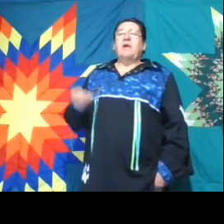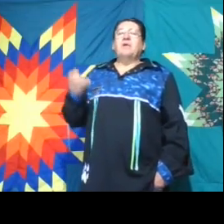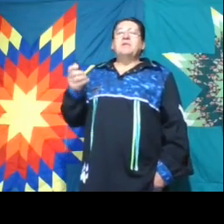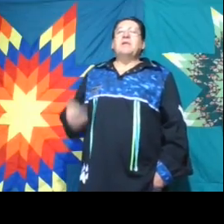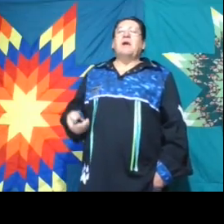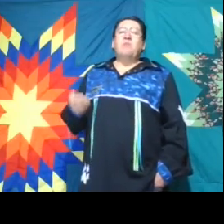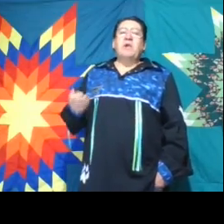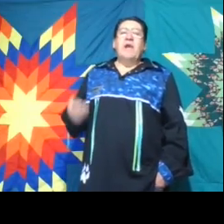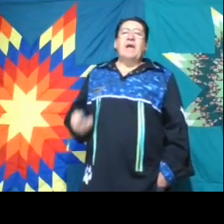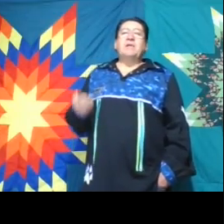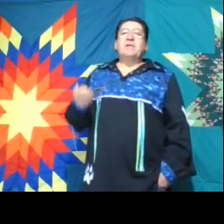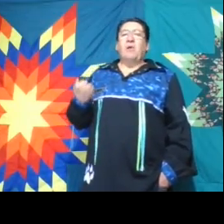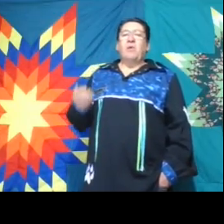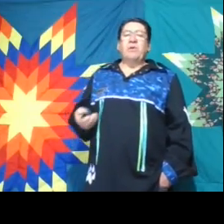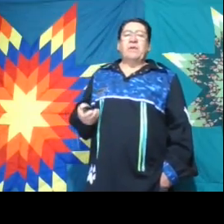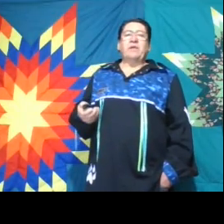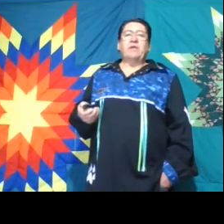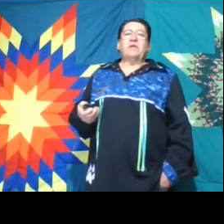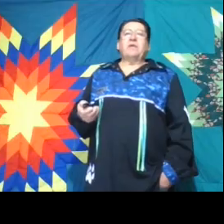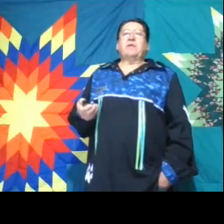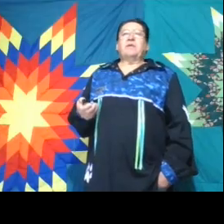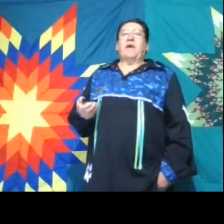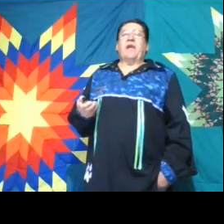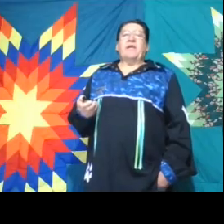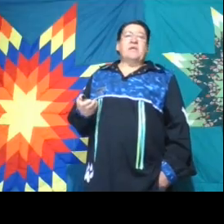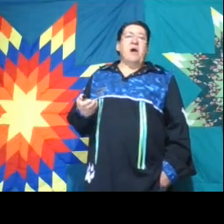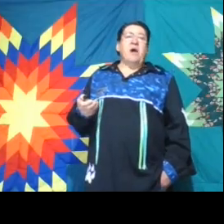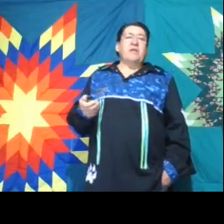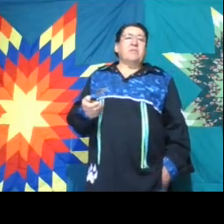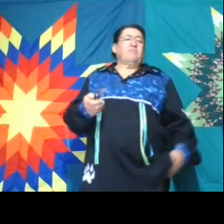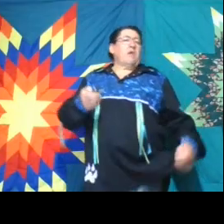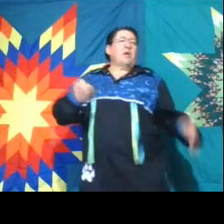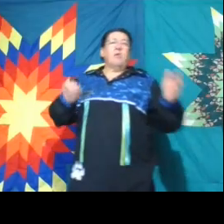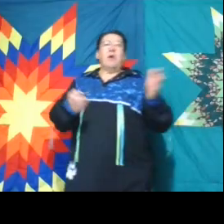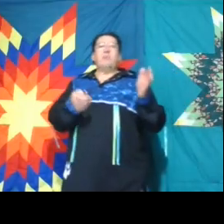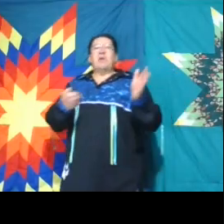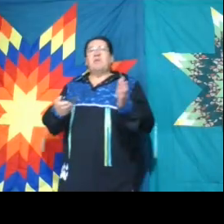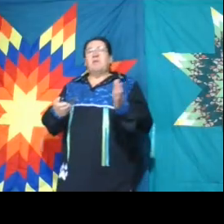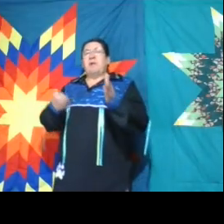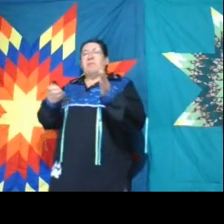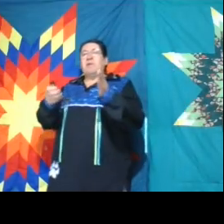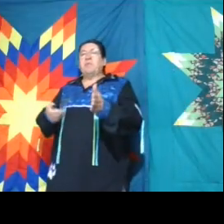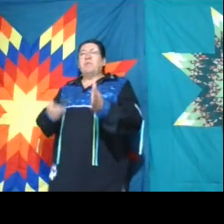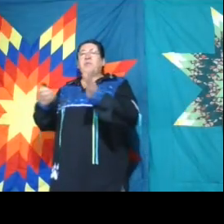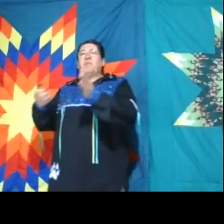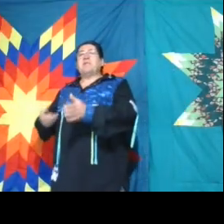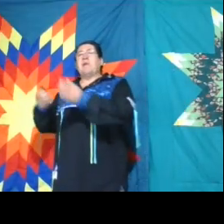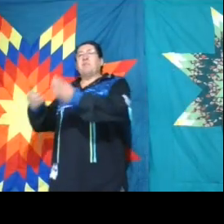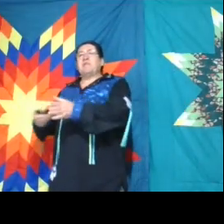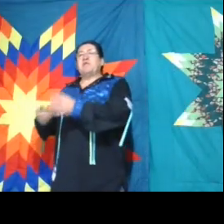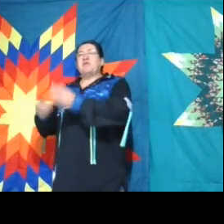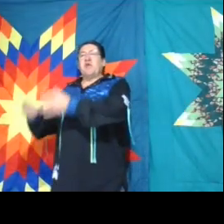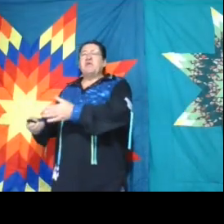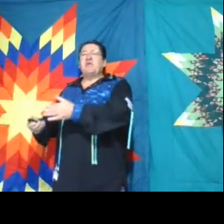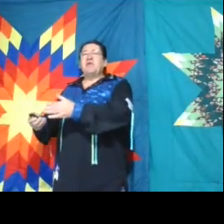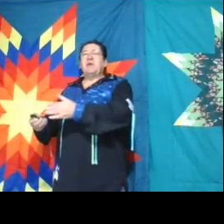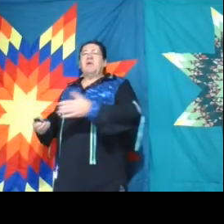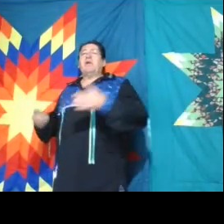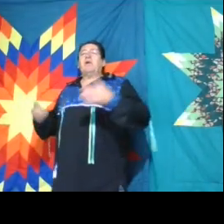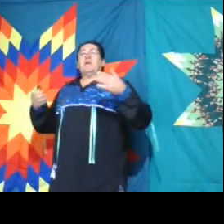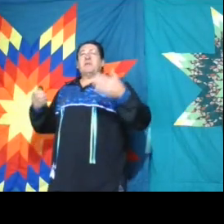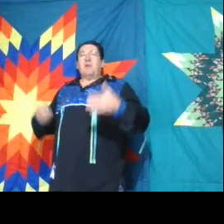is, someone has to own it. And it's not a co-op intern every 2-3 months, that position